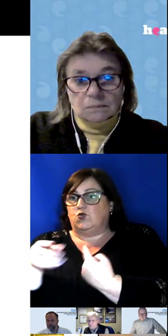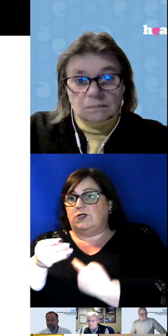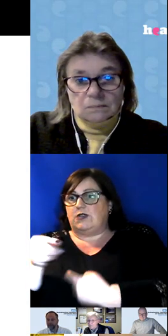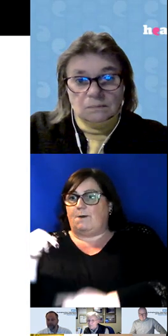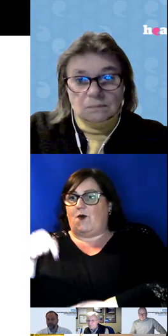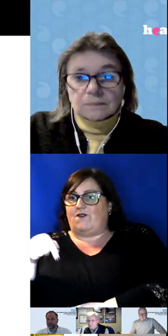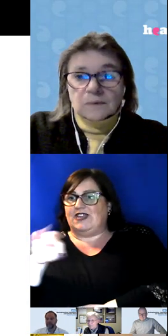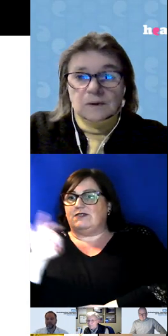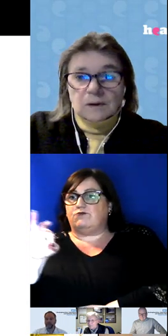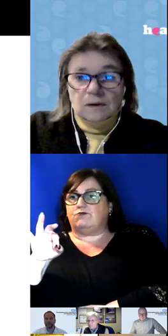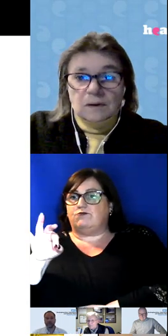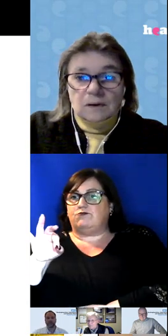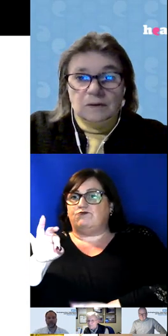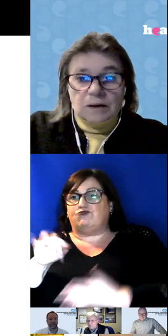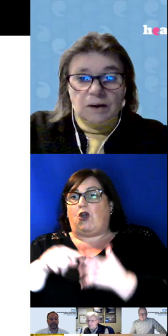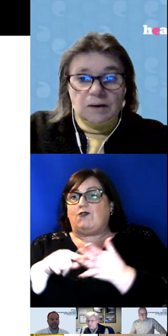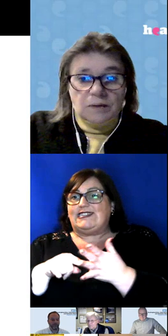priorities as well.